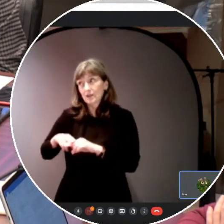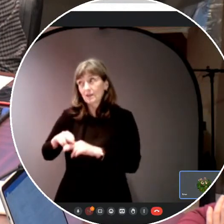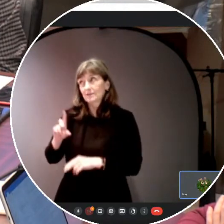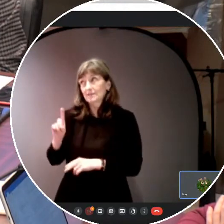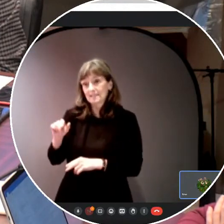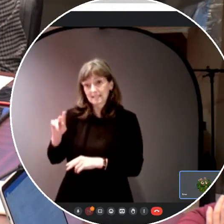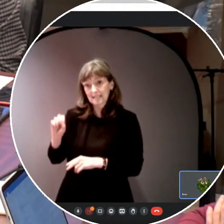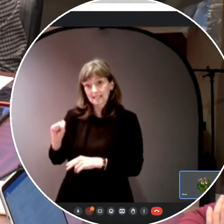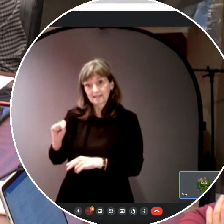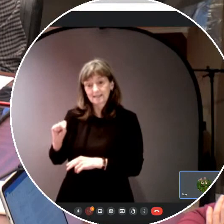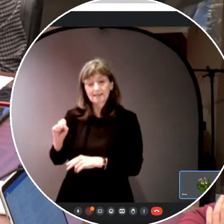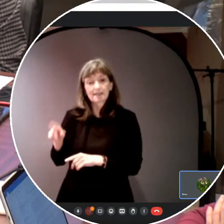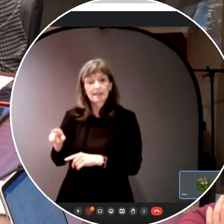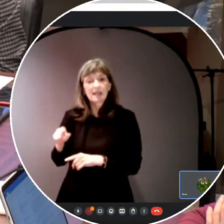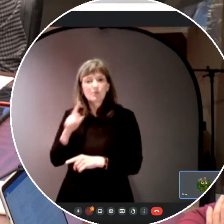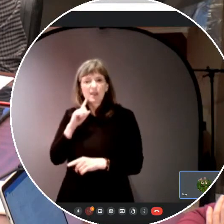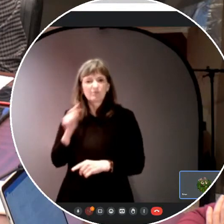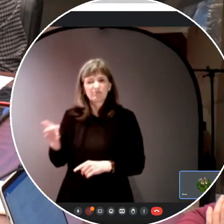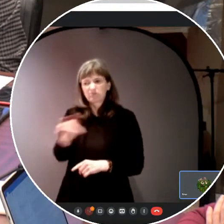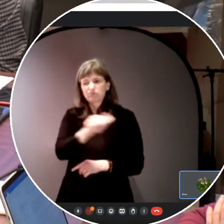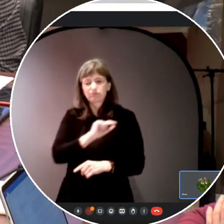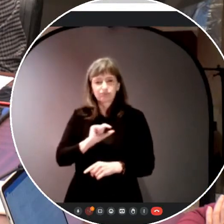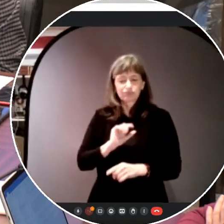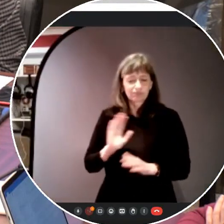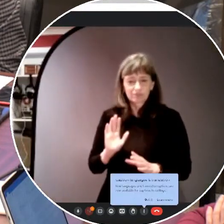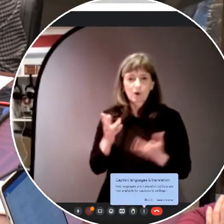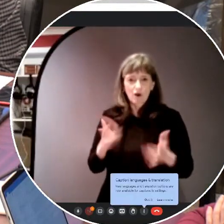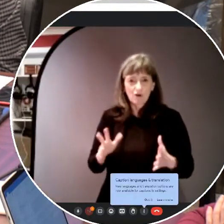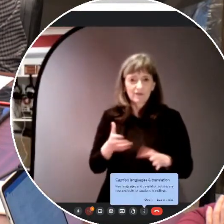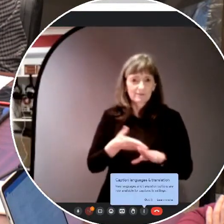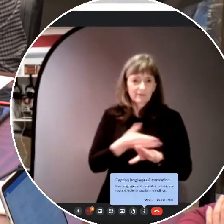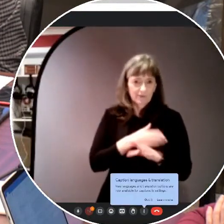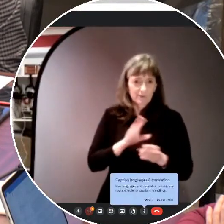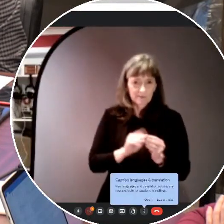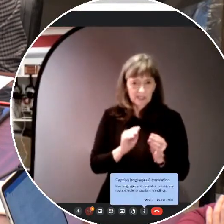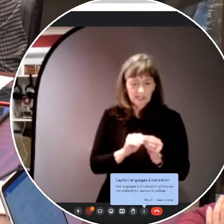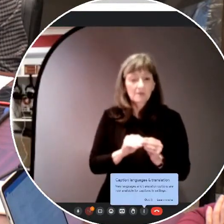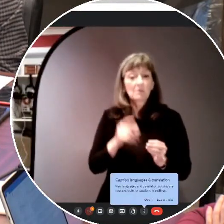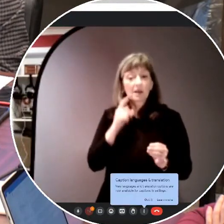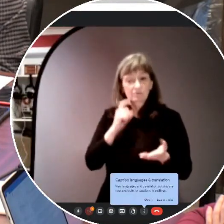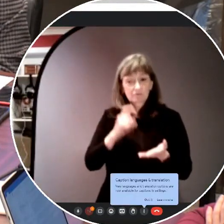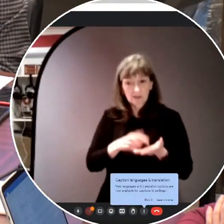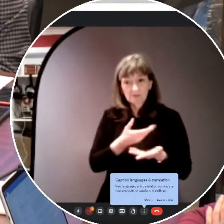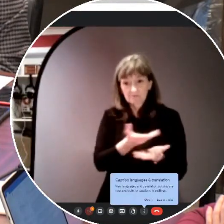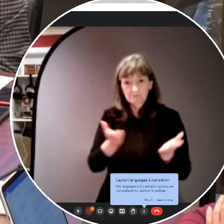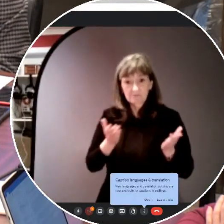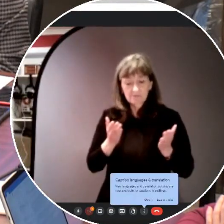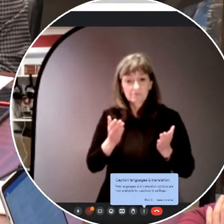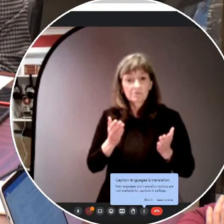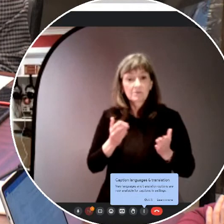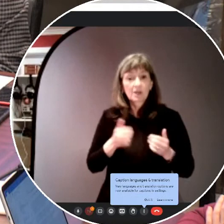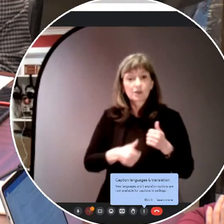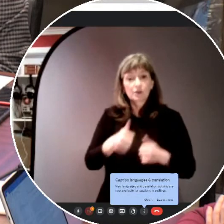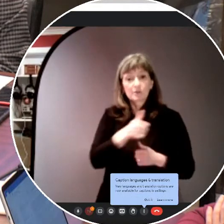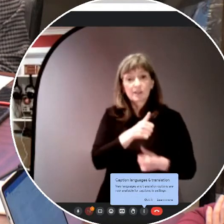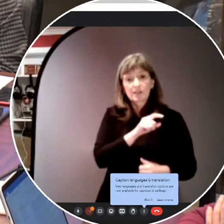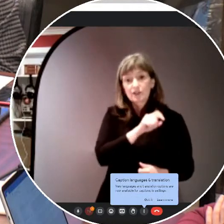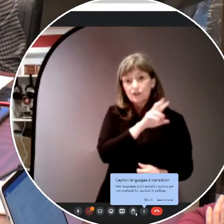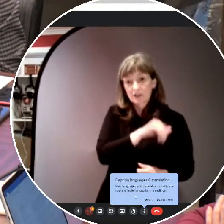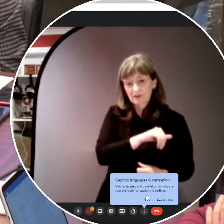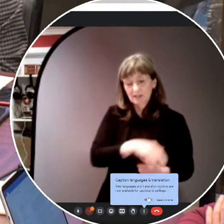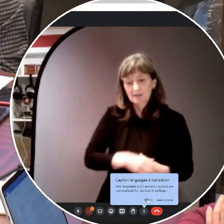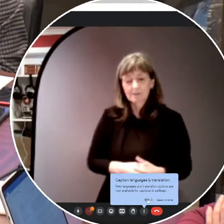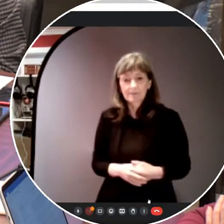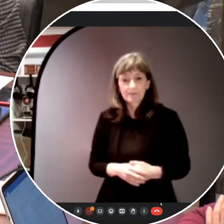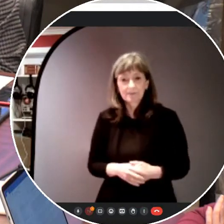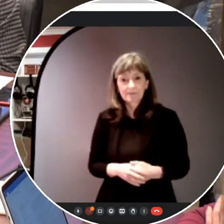save going around and doing all introductions again as we did them in a previous meeting, but I'll acknowledge our superintendent, Mr. Terry Holling. It might be our first